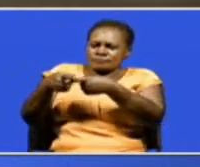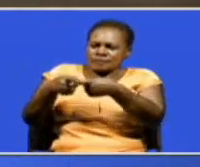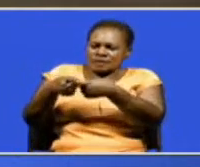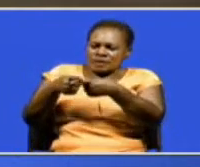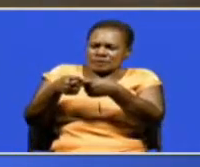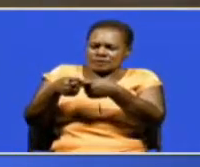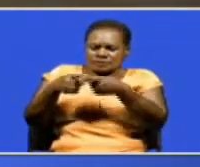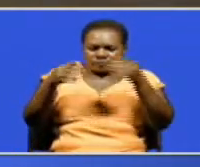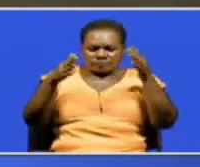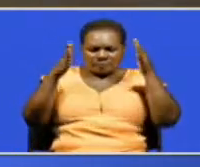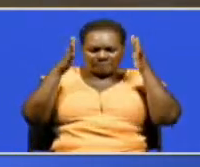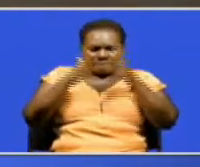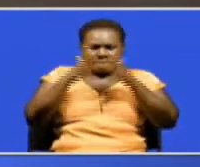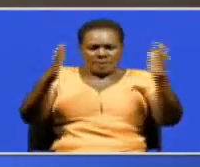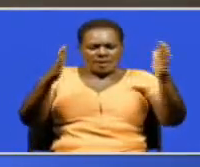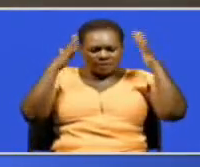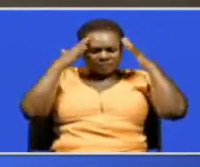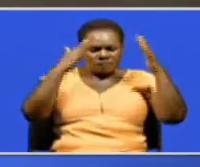are mainly used,